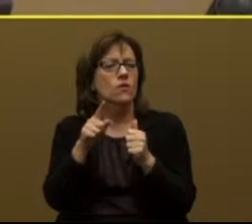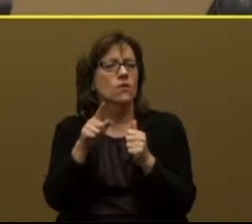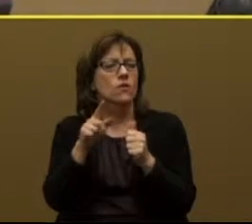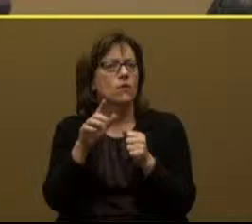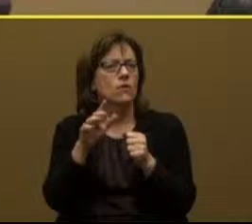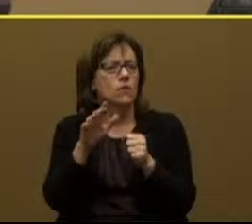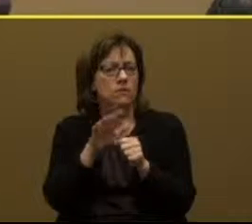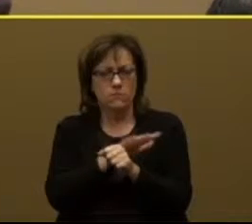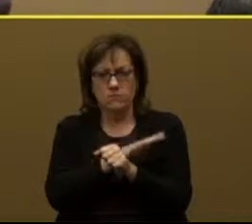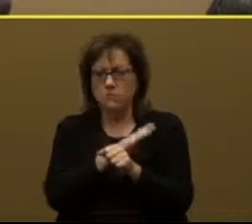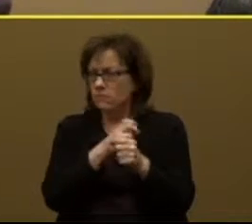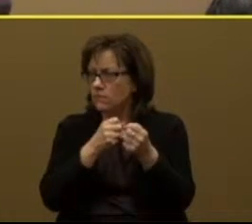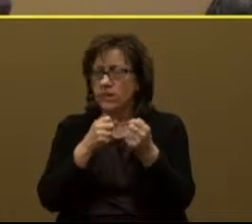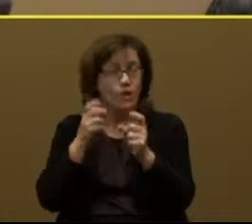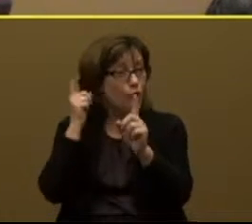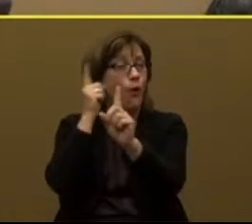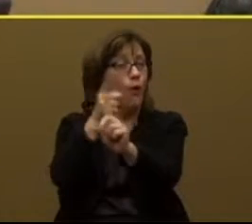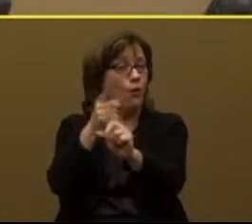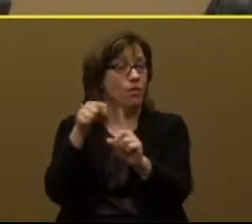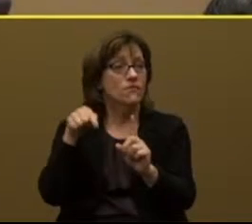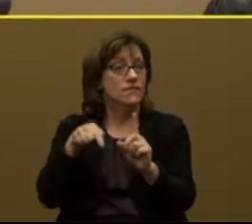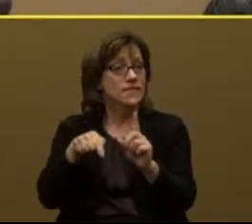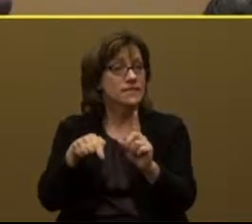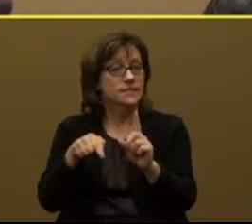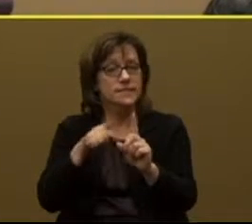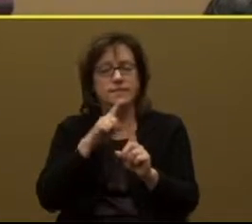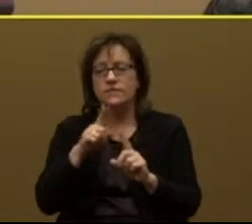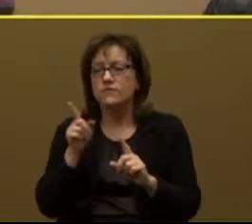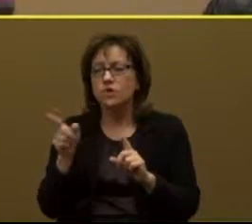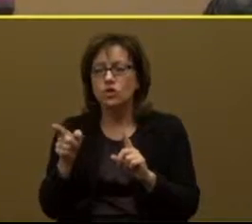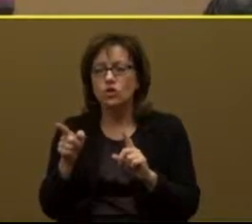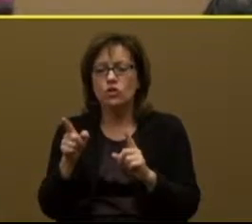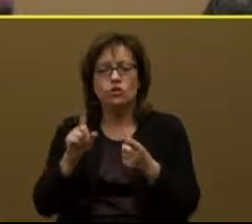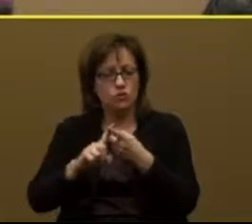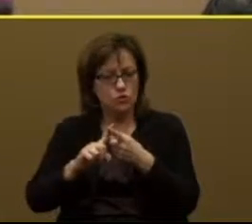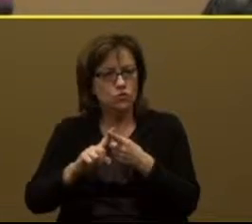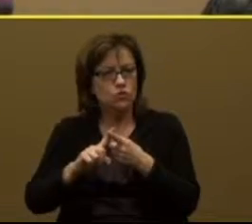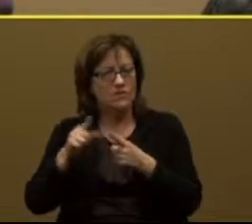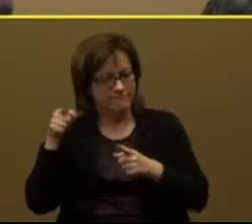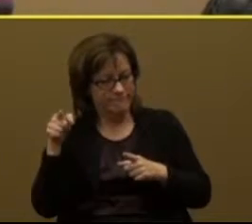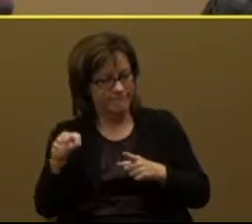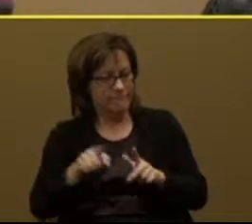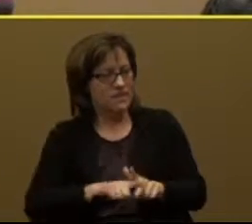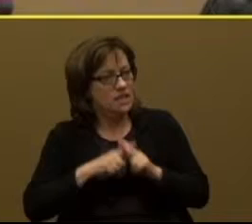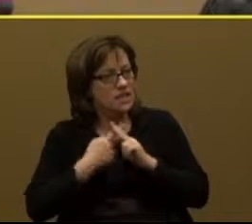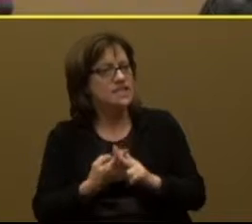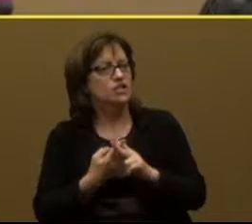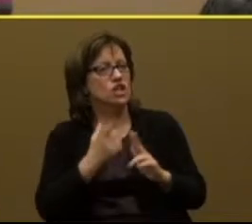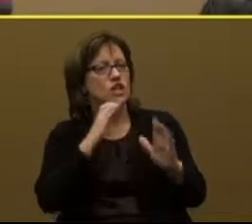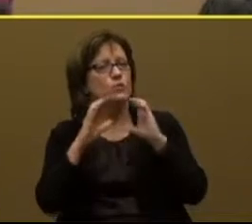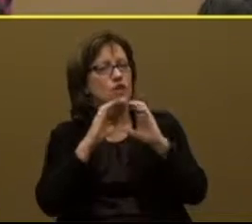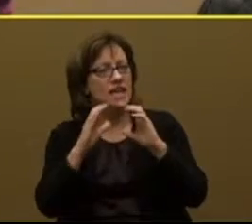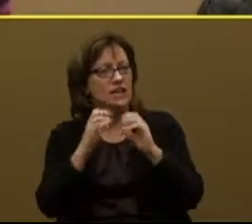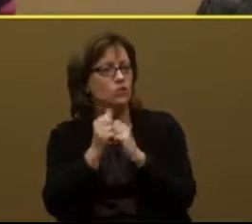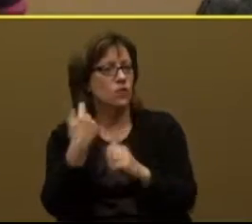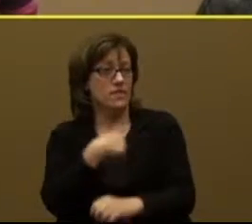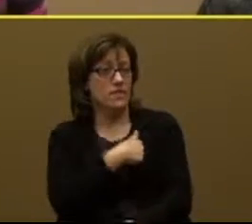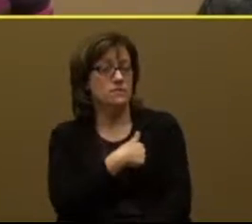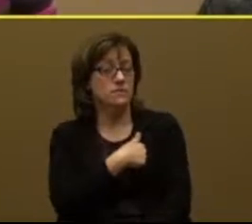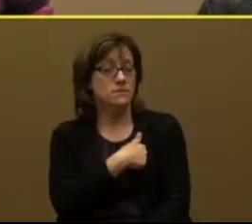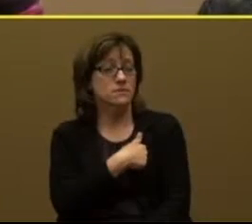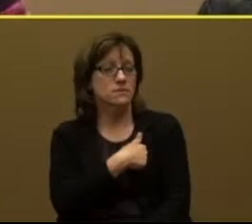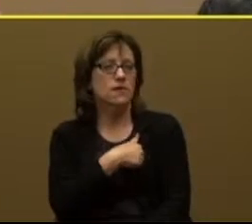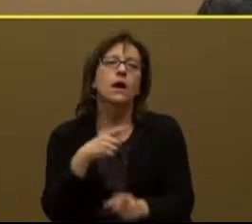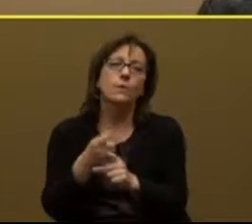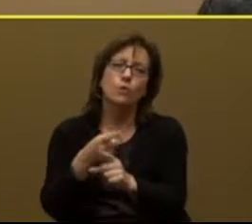of this component is for her to initiate communication with us, okay?